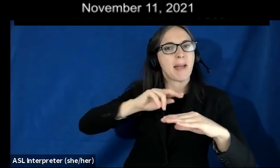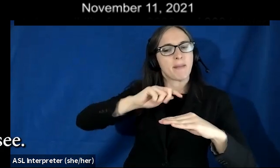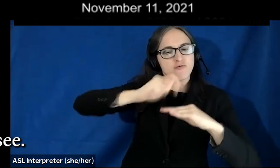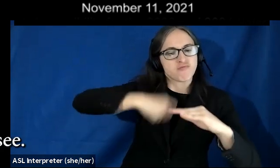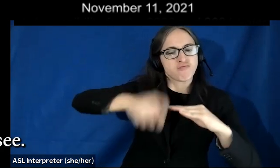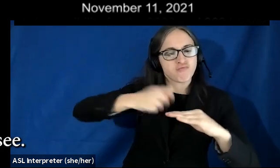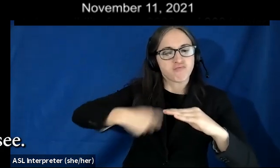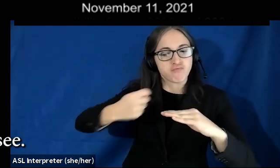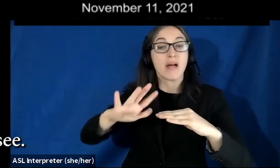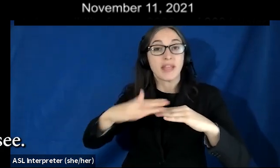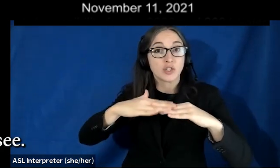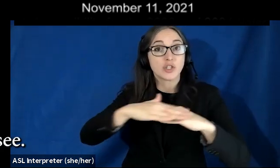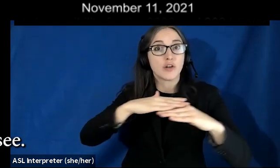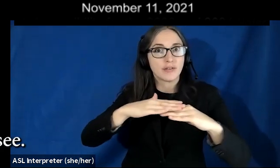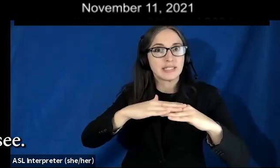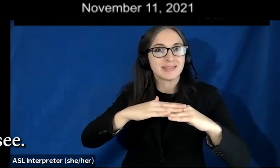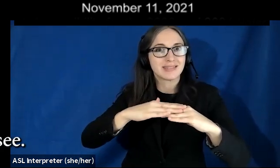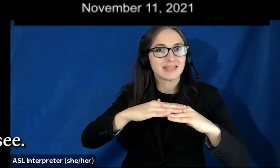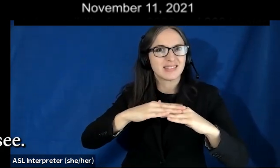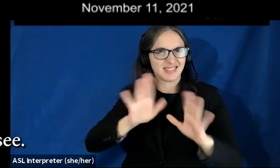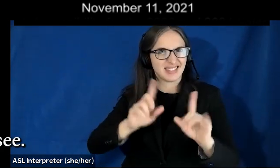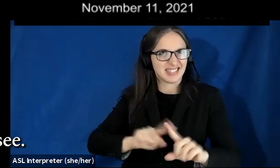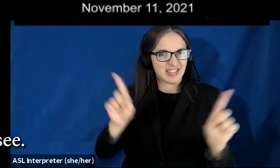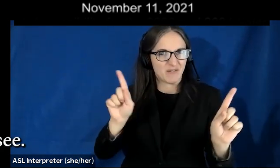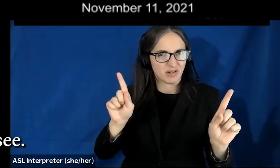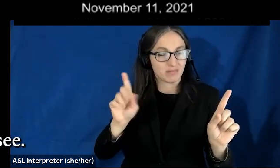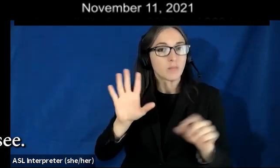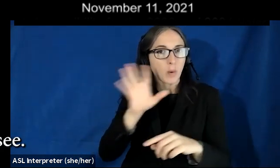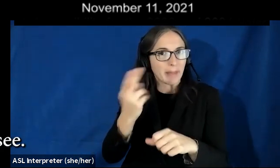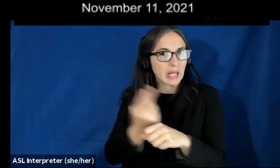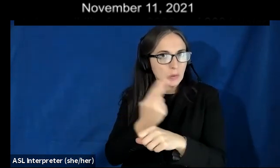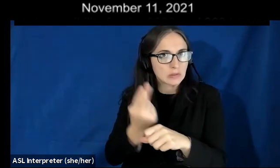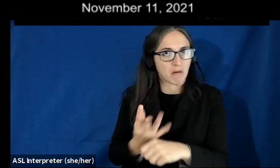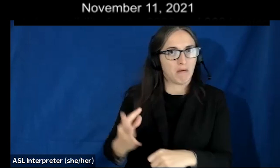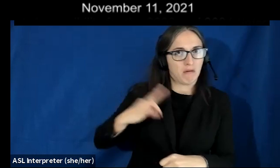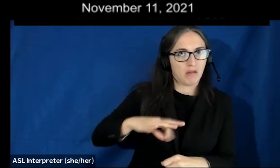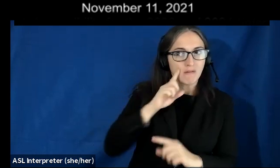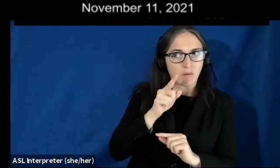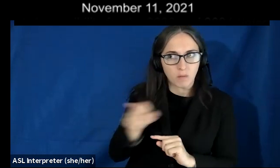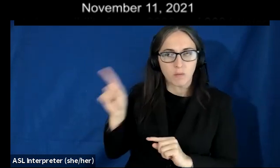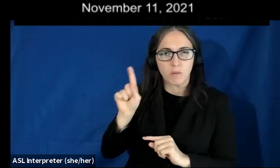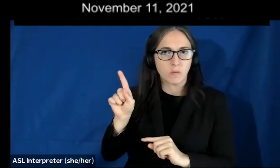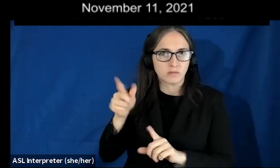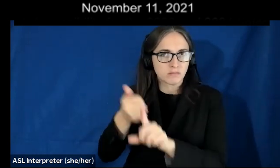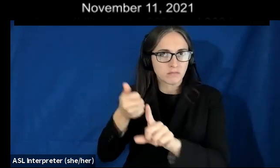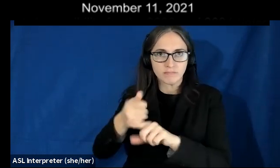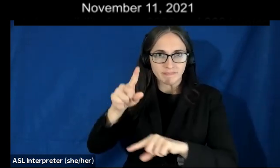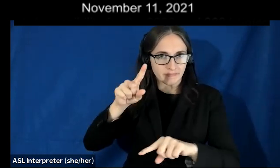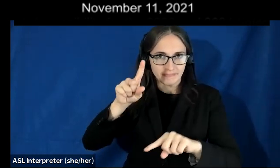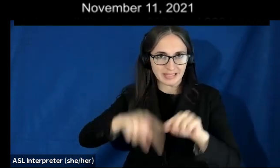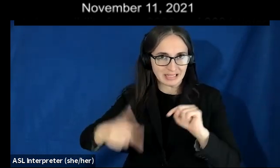difference and is useful for those who cannot see. But